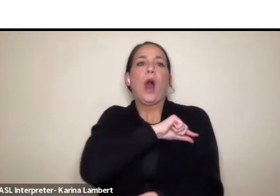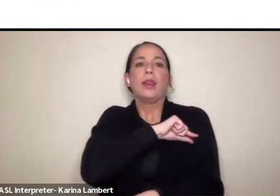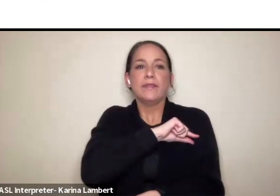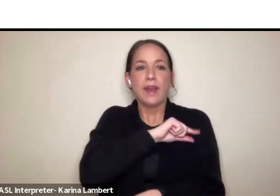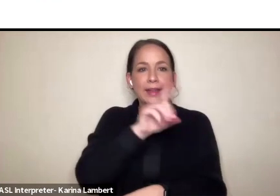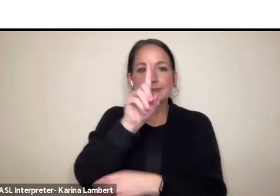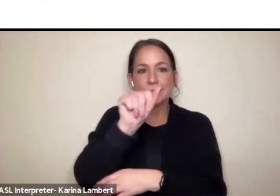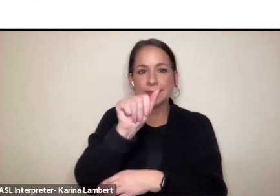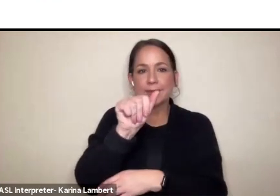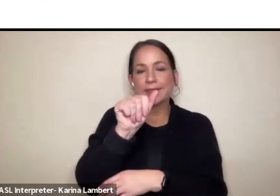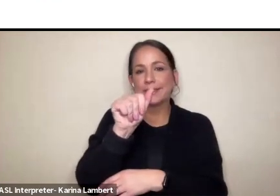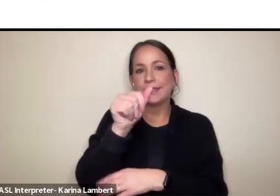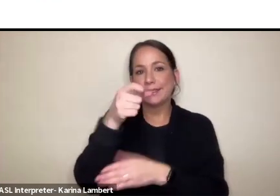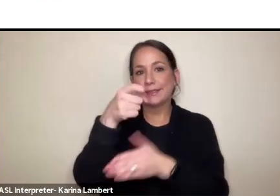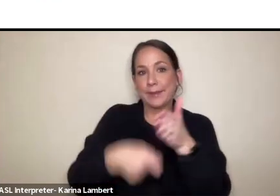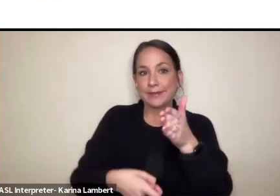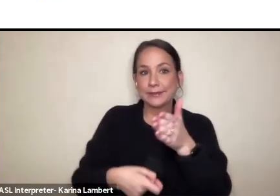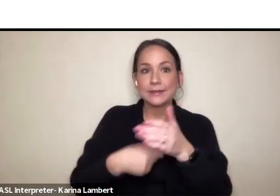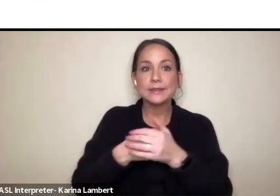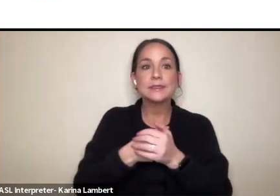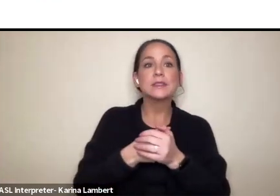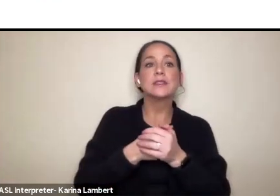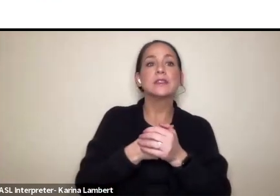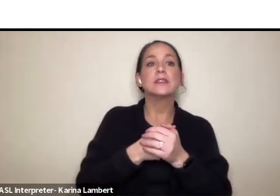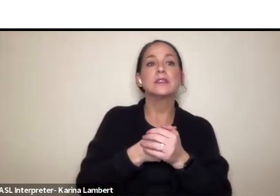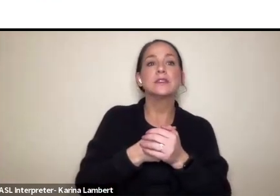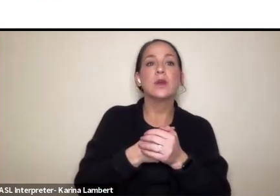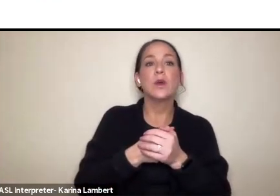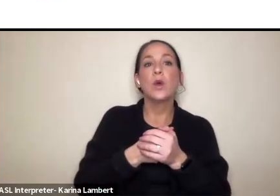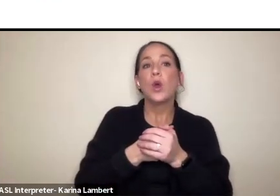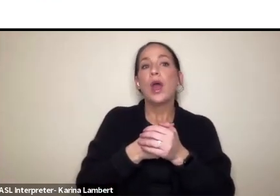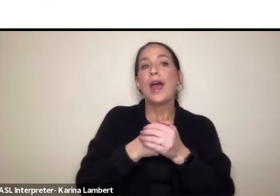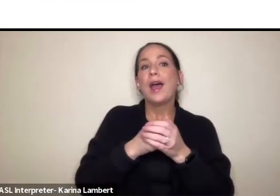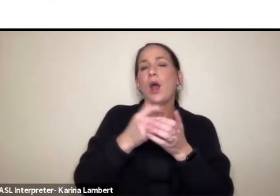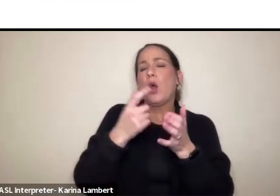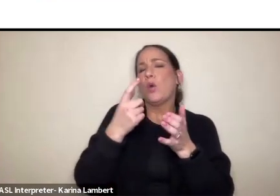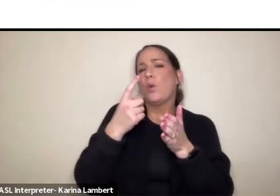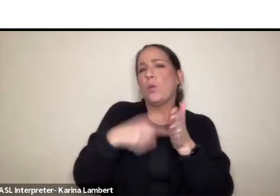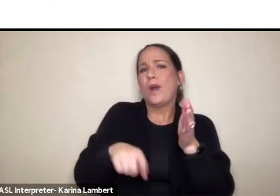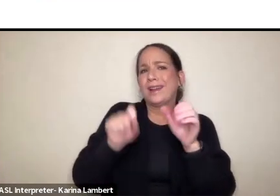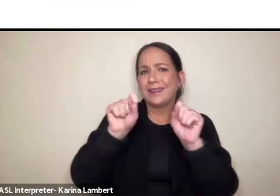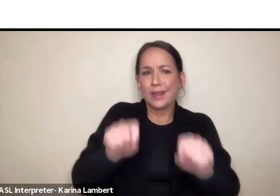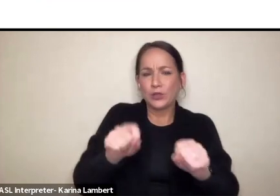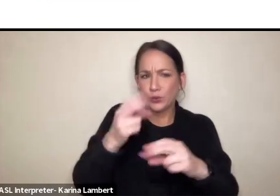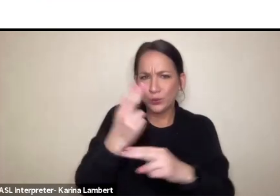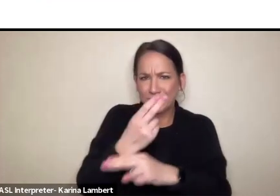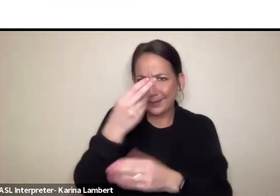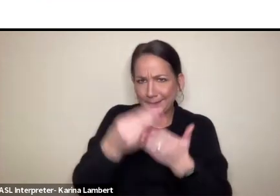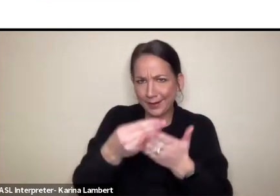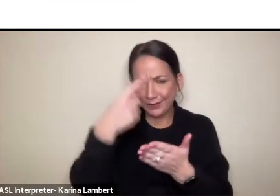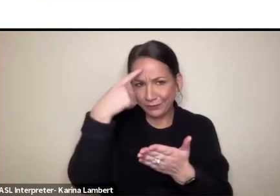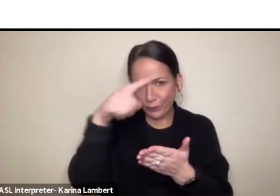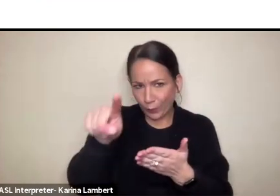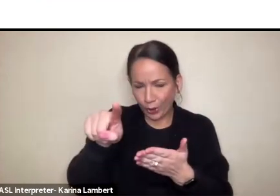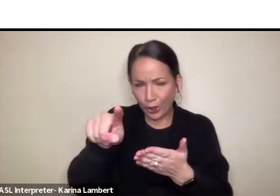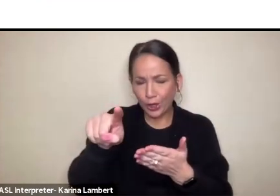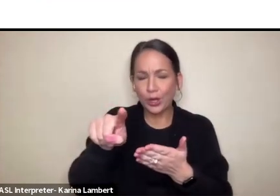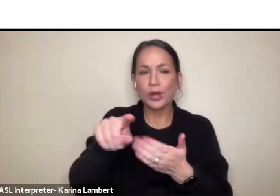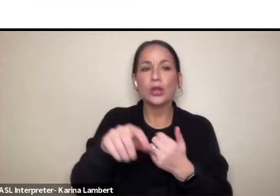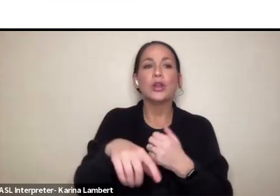card. We'll take a look at what you can use the money for. When the money is in ABLE, again, you can have up